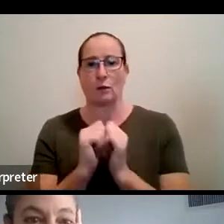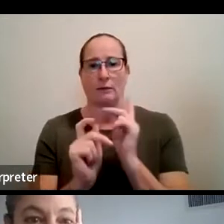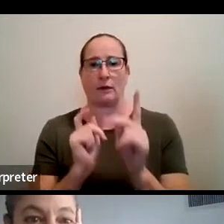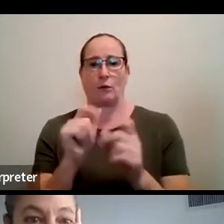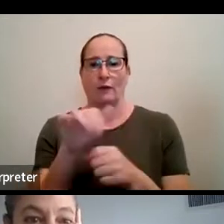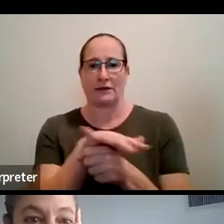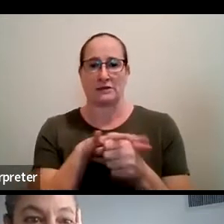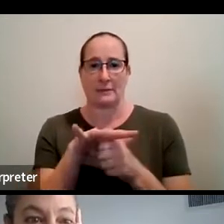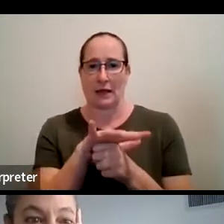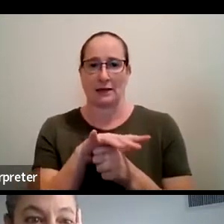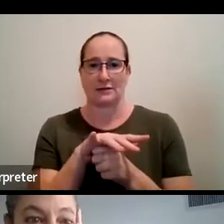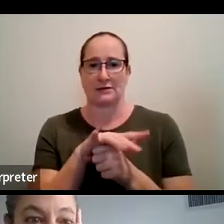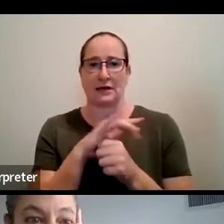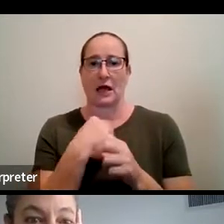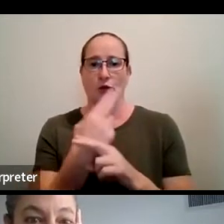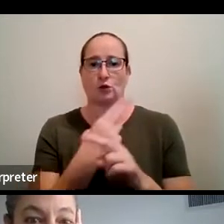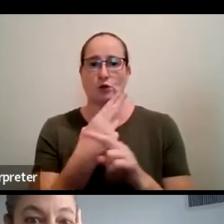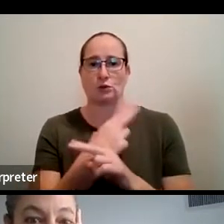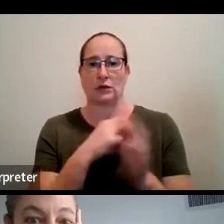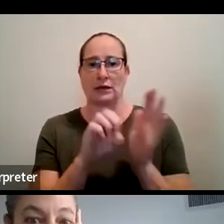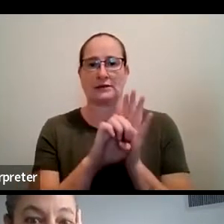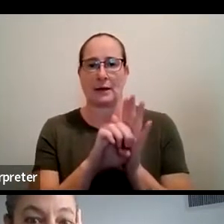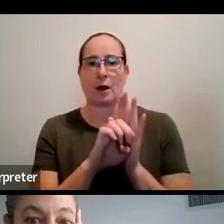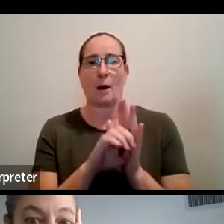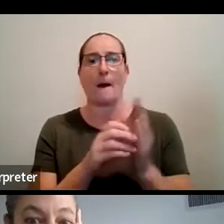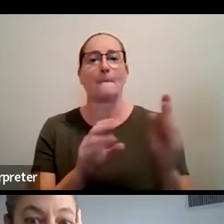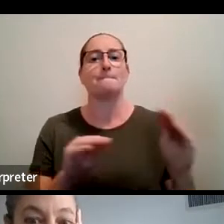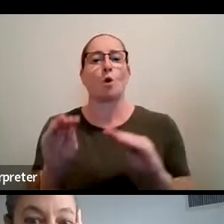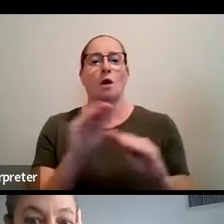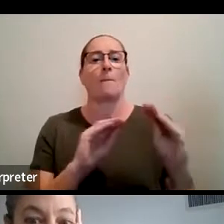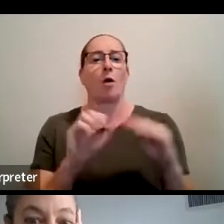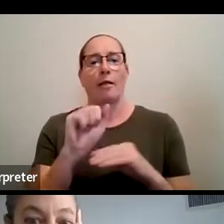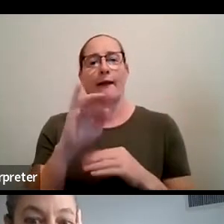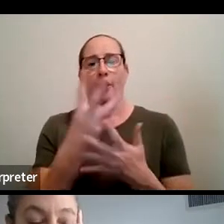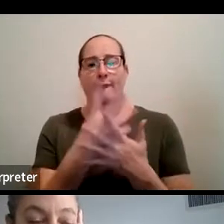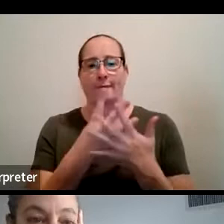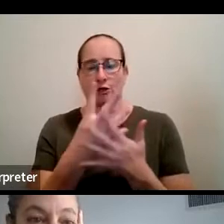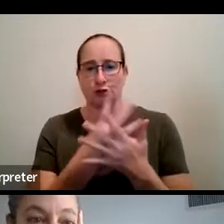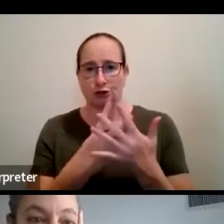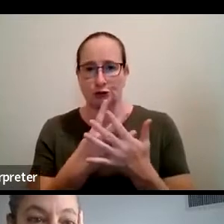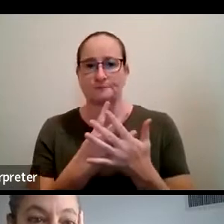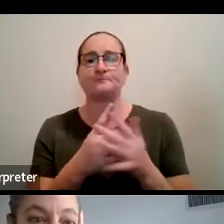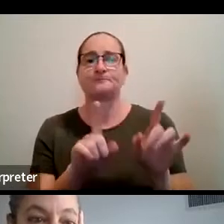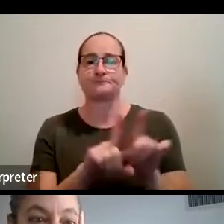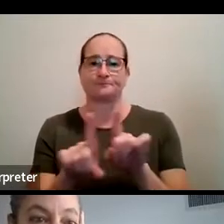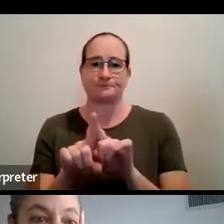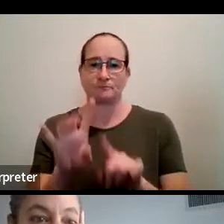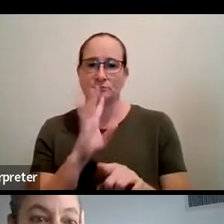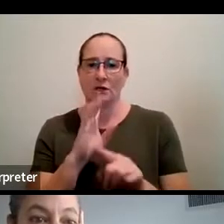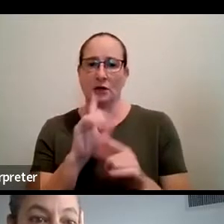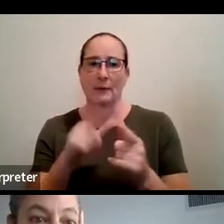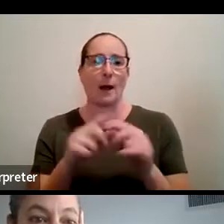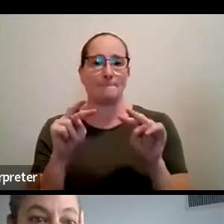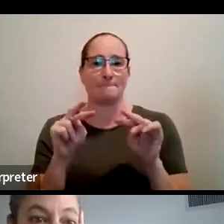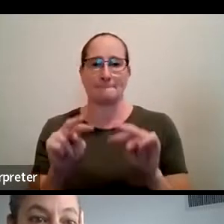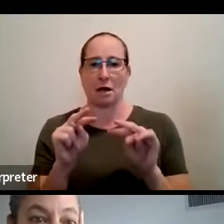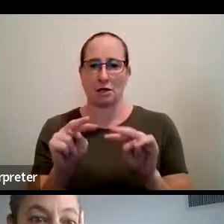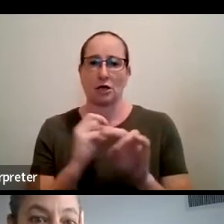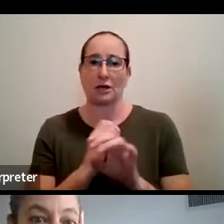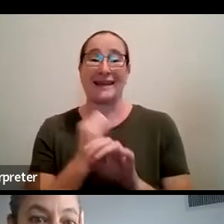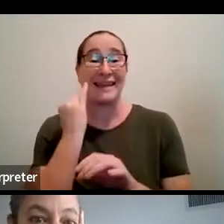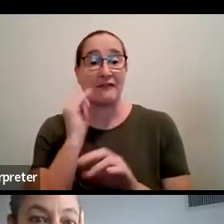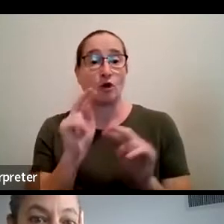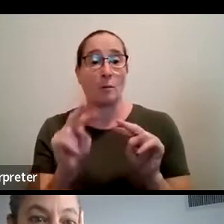space. I used an example of using portable air filters, but in fact, we also talk about if you're using monitoring, make sure